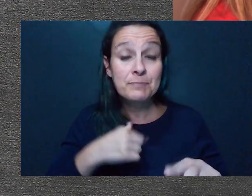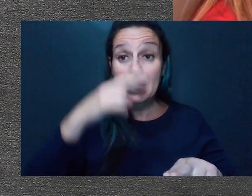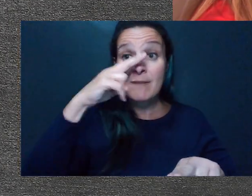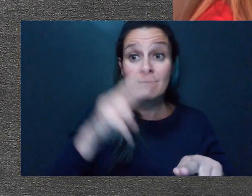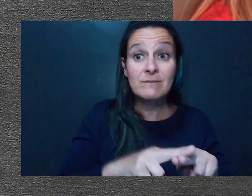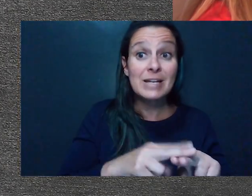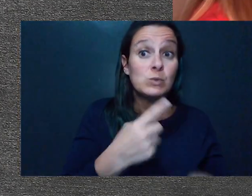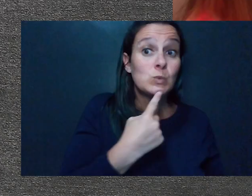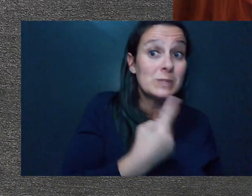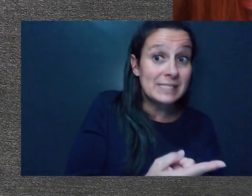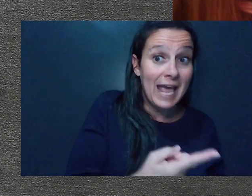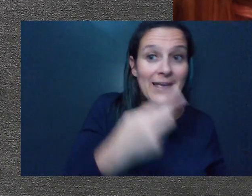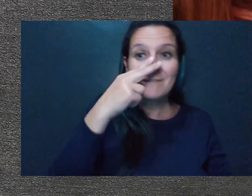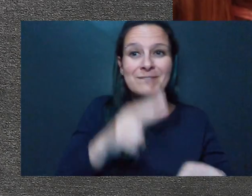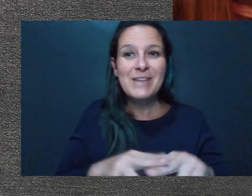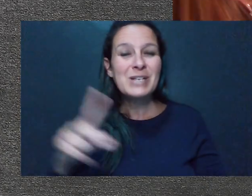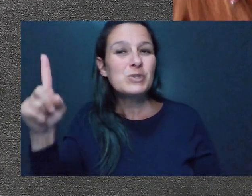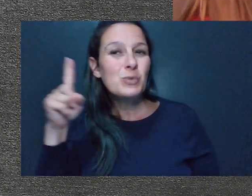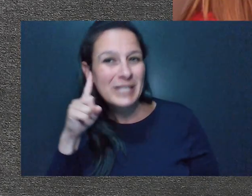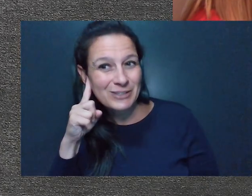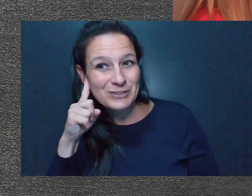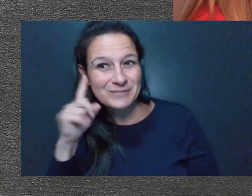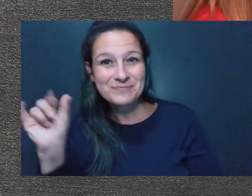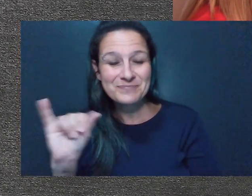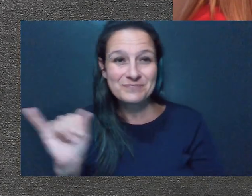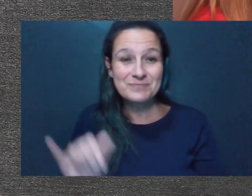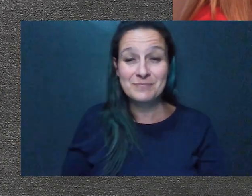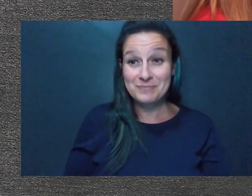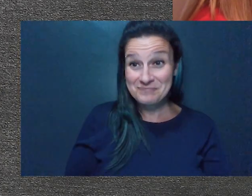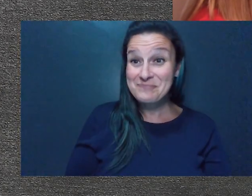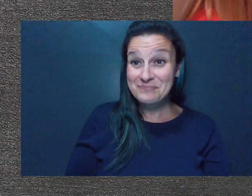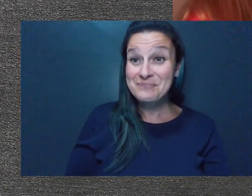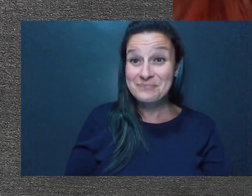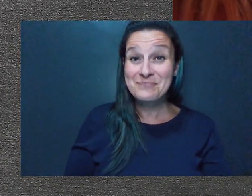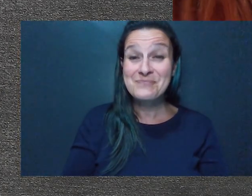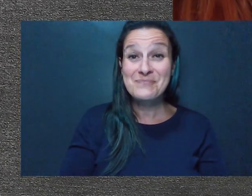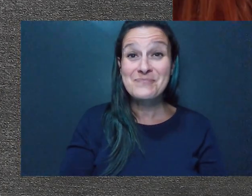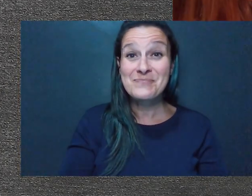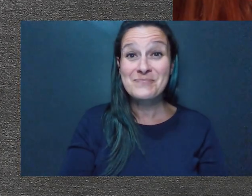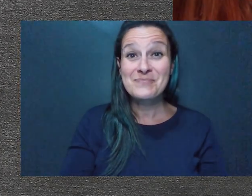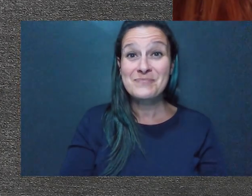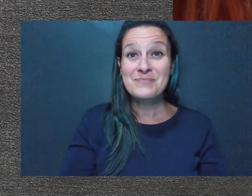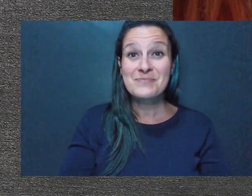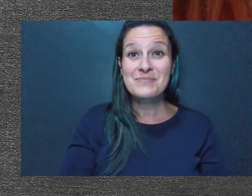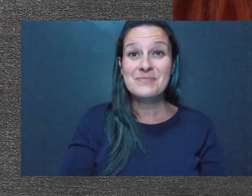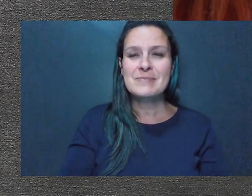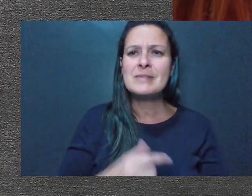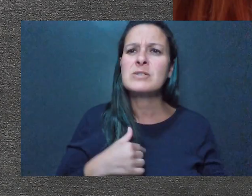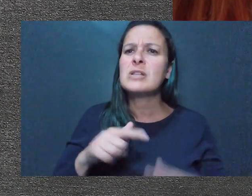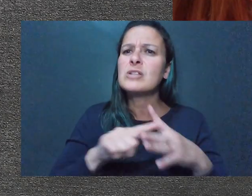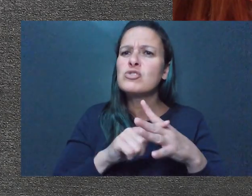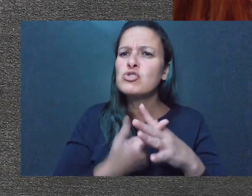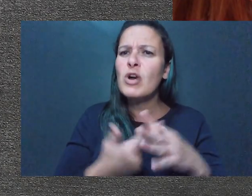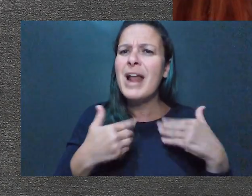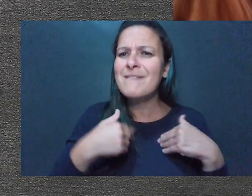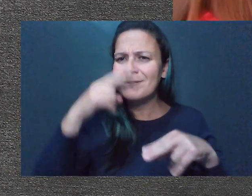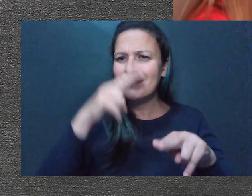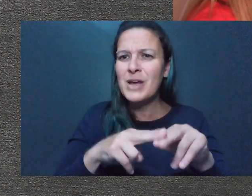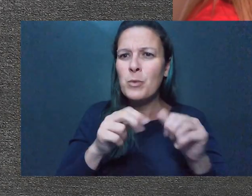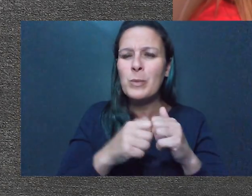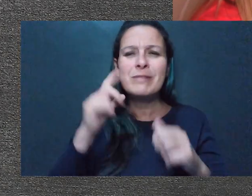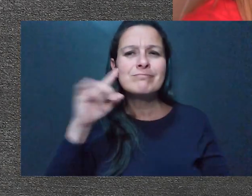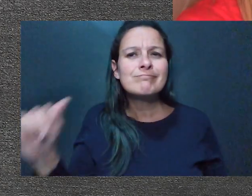say and they're fun to hear, aren't they, George? They sure are. So let's start having some rhyme time, shall we,